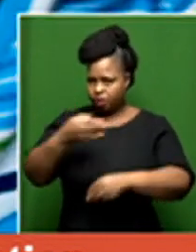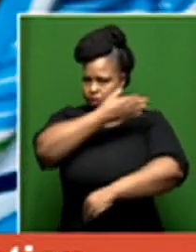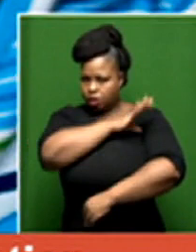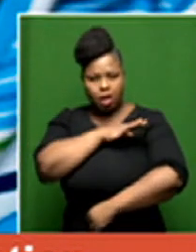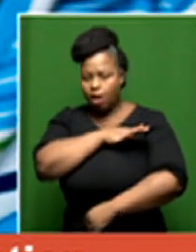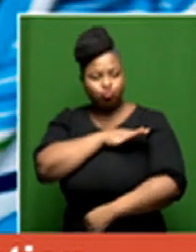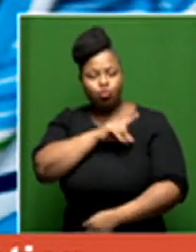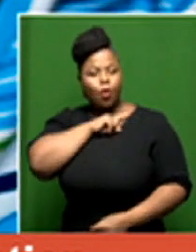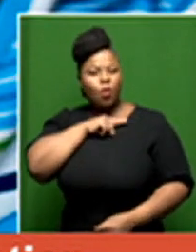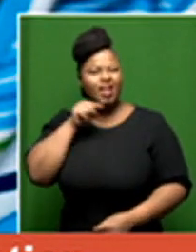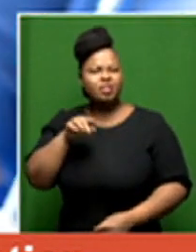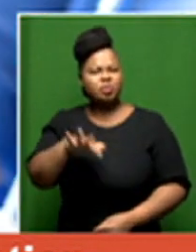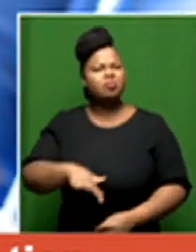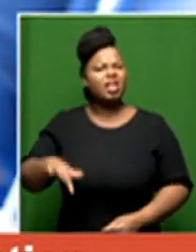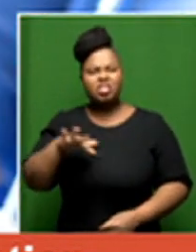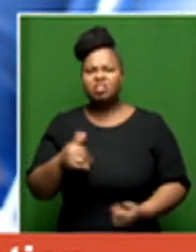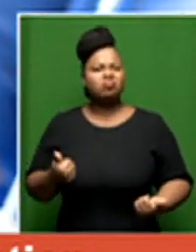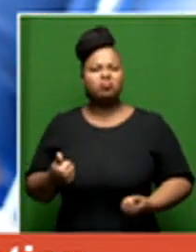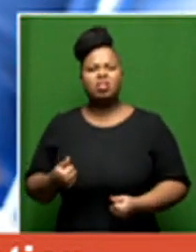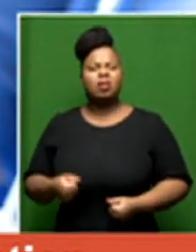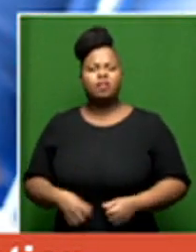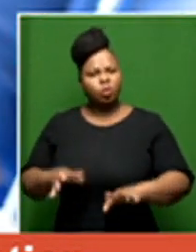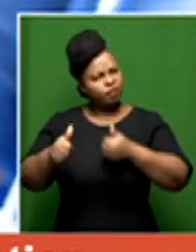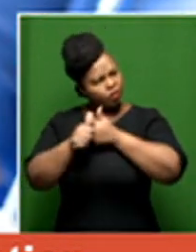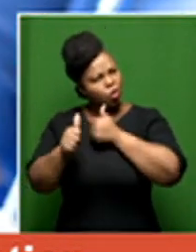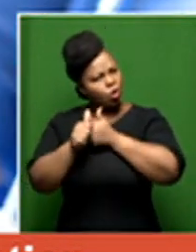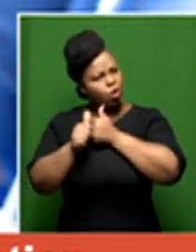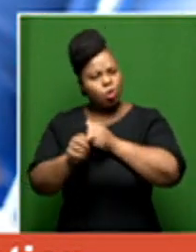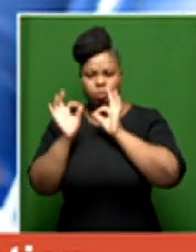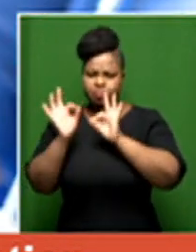facility, because those places are adhering or